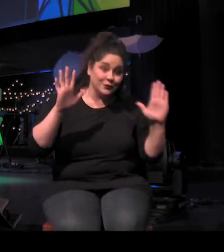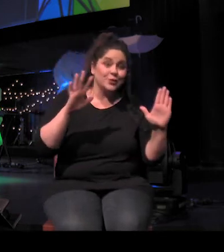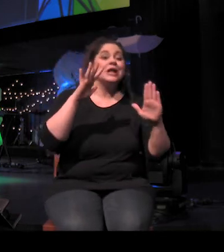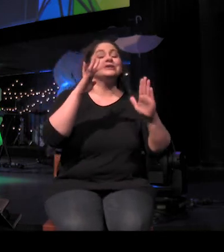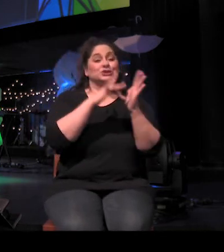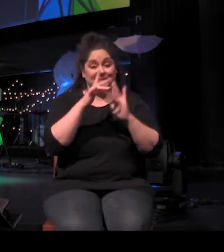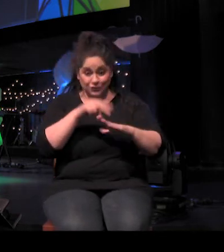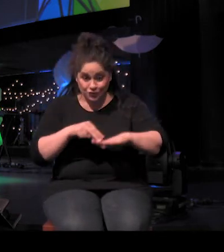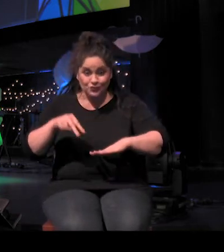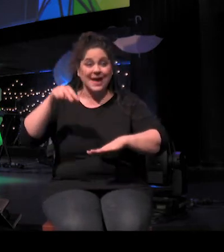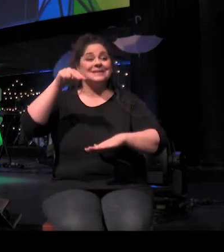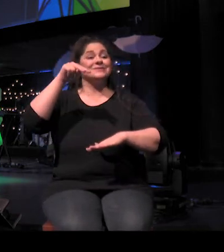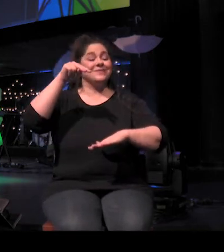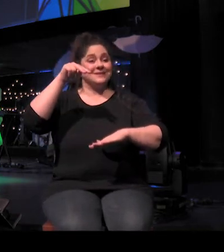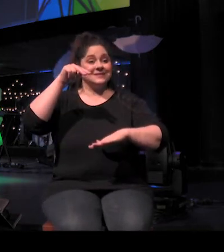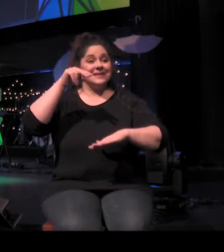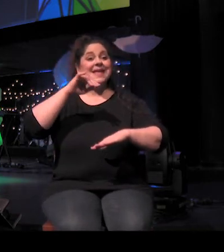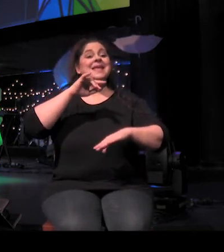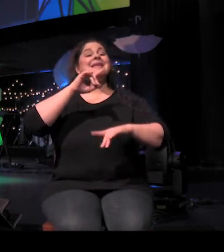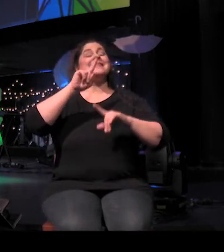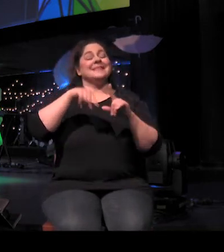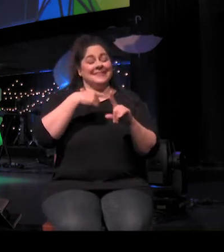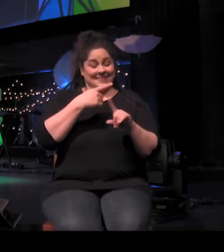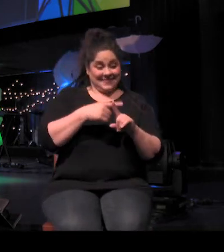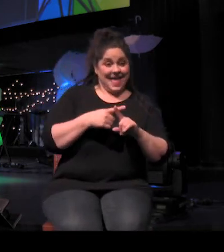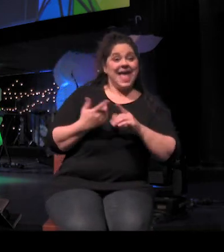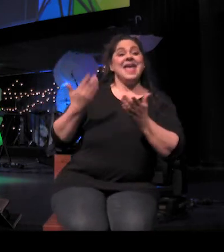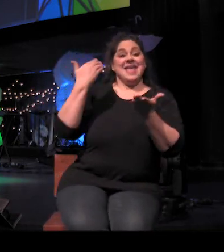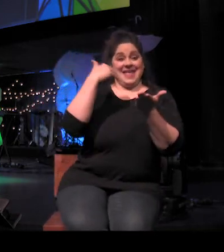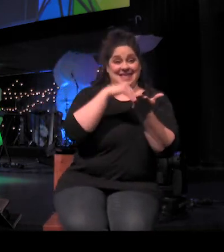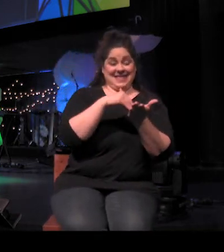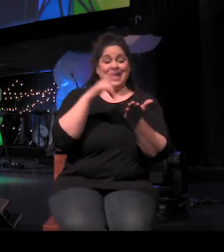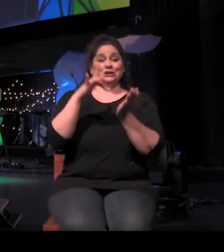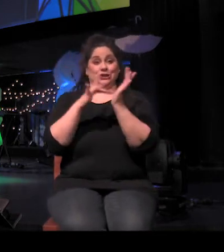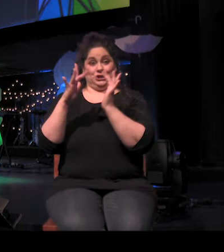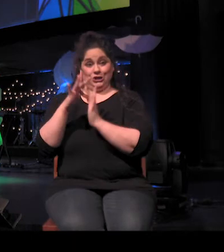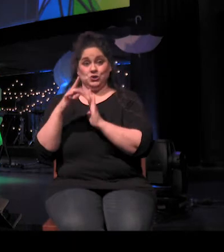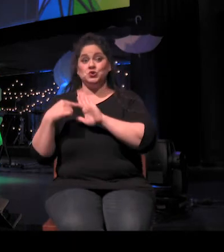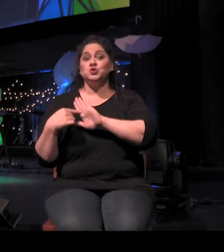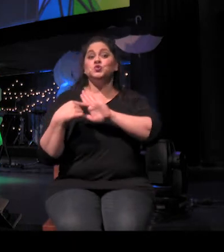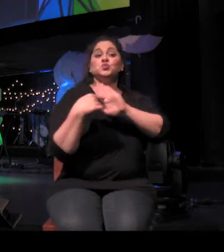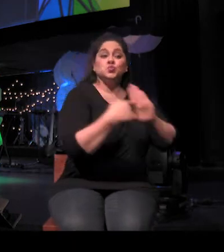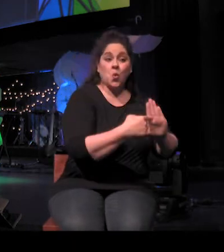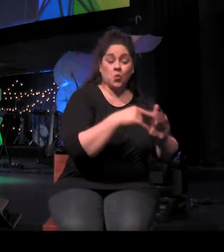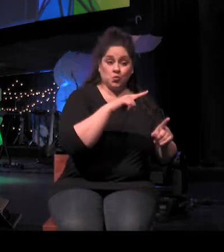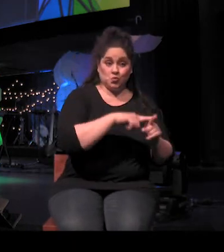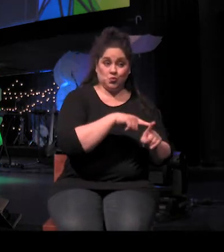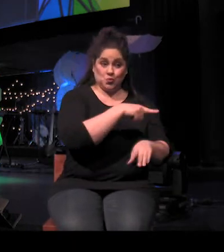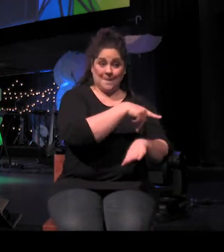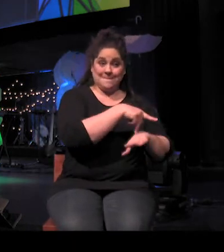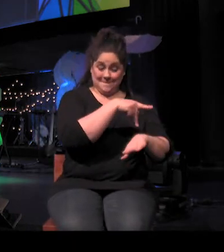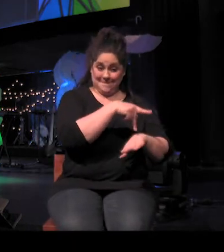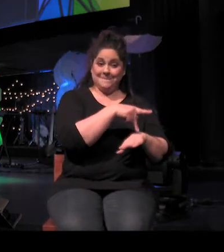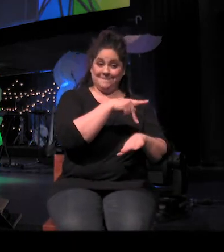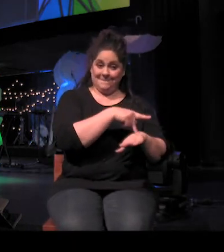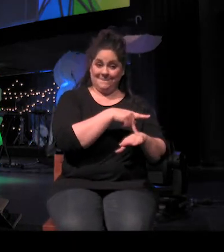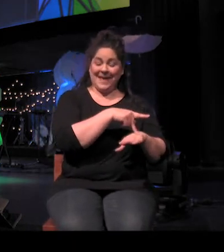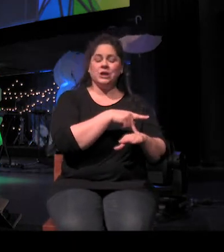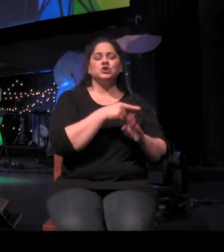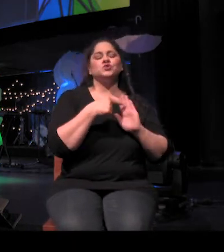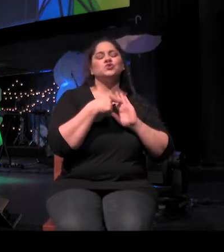There's this moment that Jesus has with Peter where he shows how much of a good shepherd Jesus